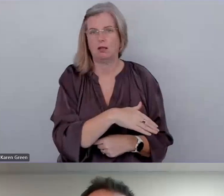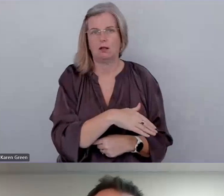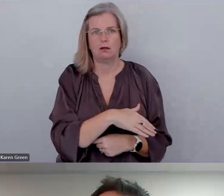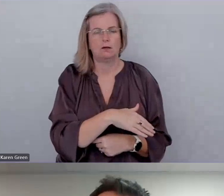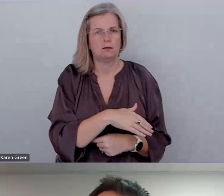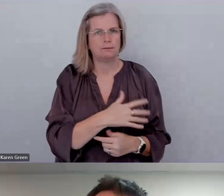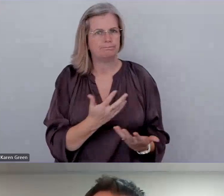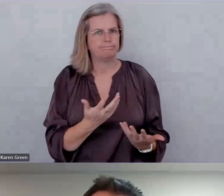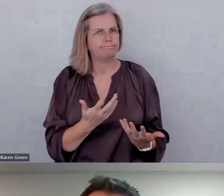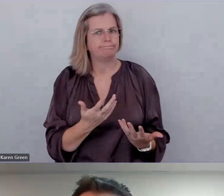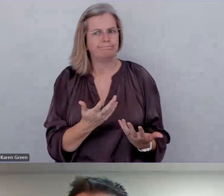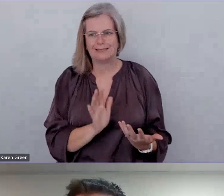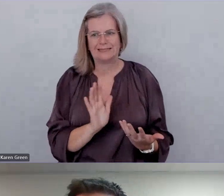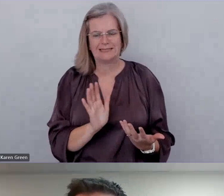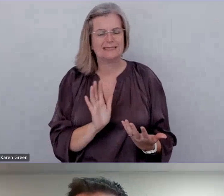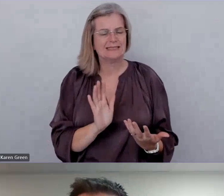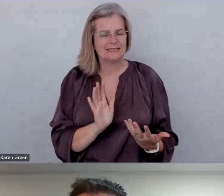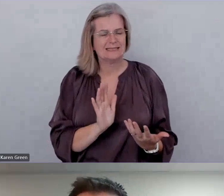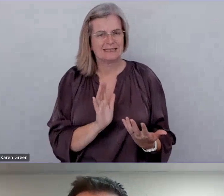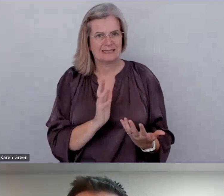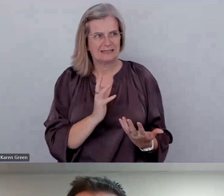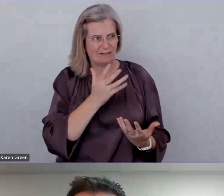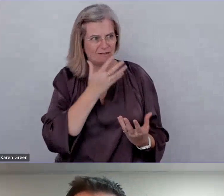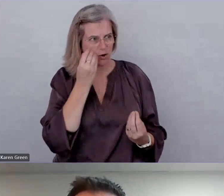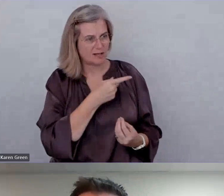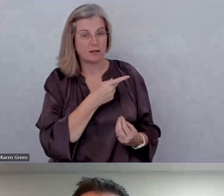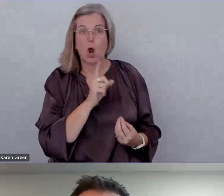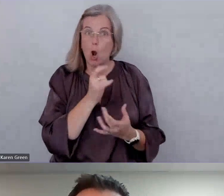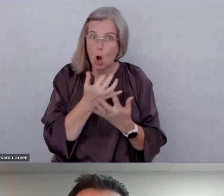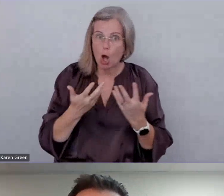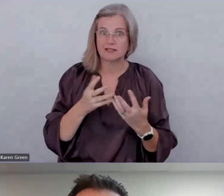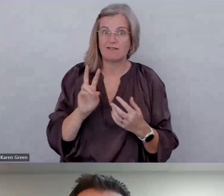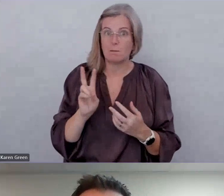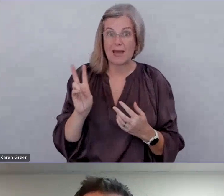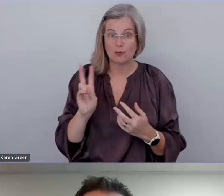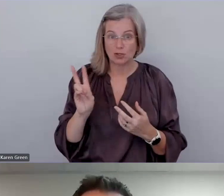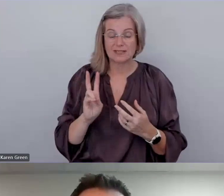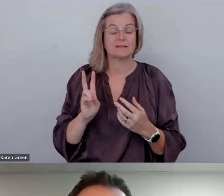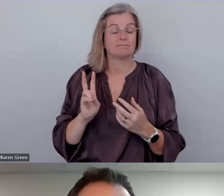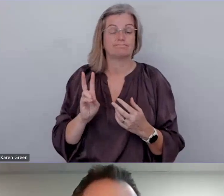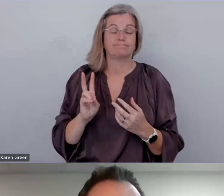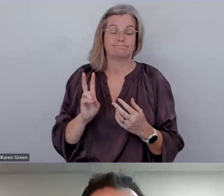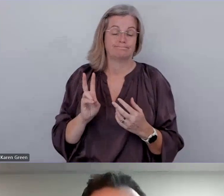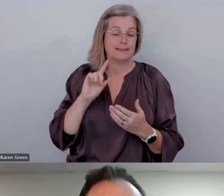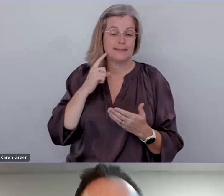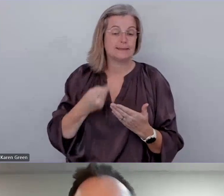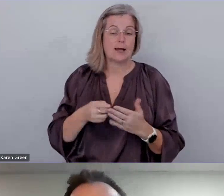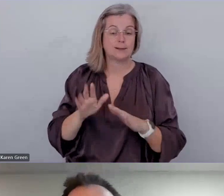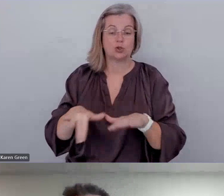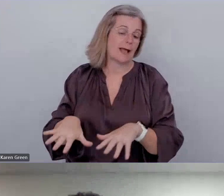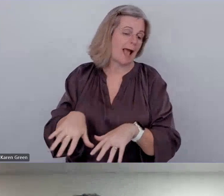the pandemic. And there are lots of parents who've been forced to take their children out of school for these reasons, which doesn't seem right at